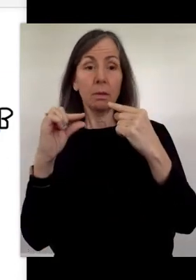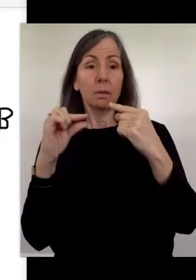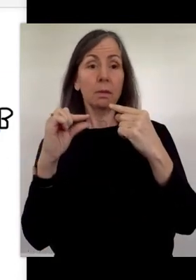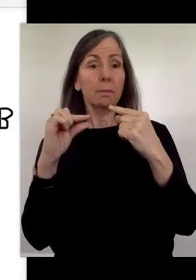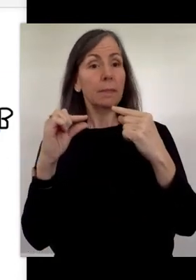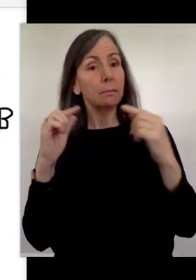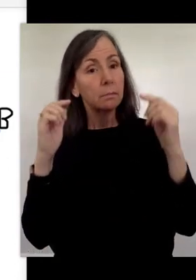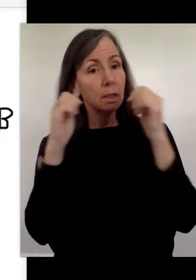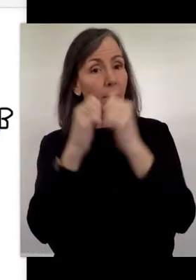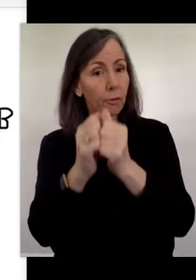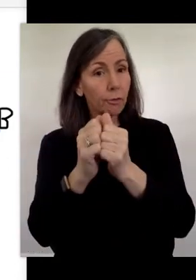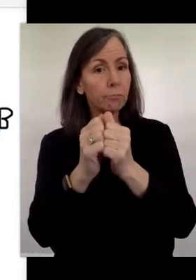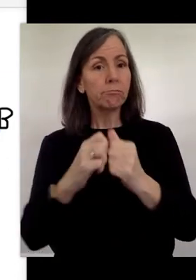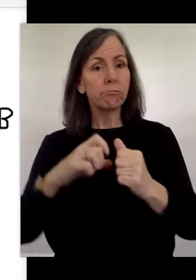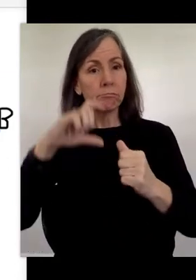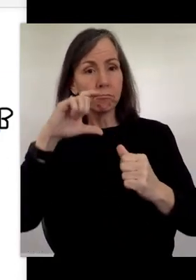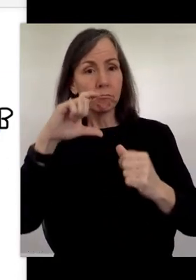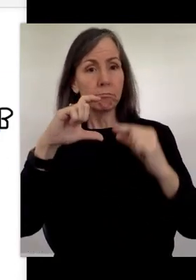capital,